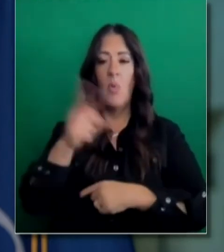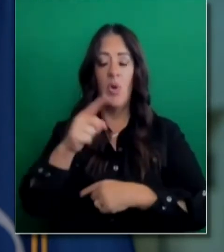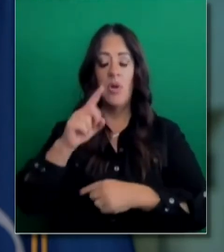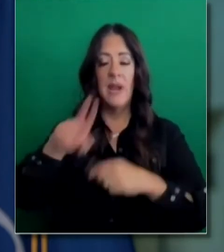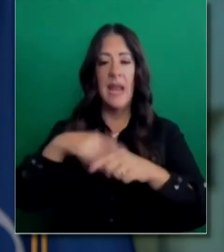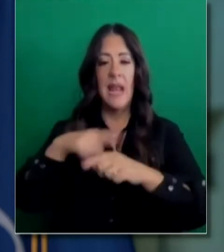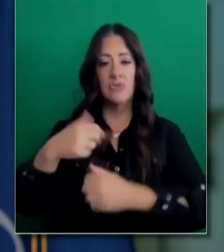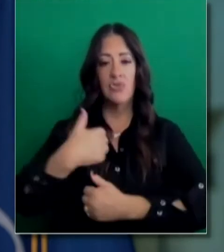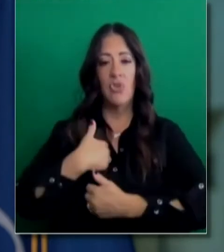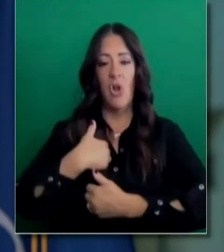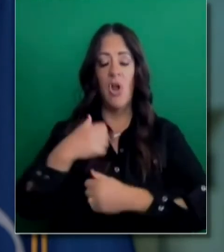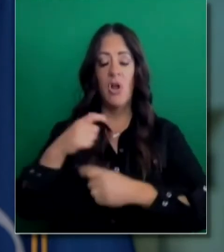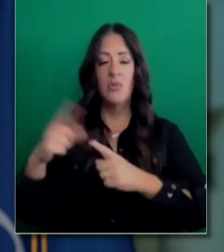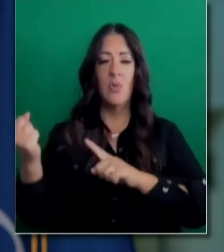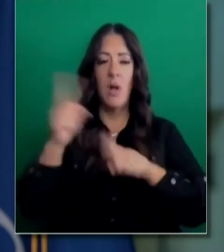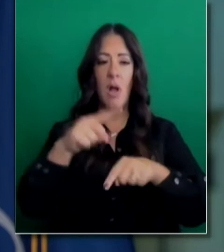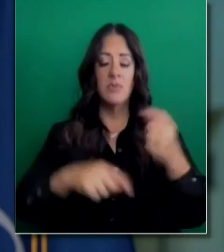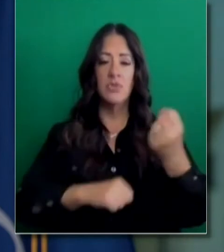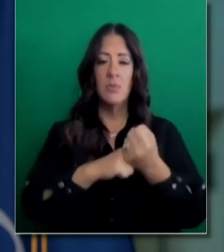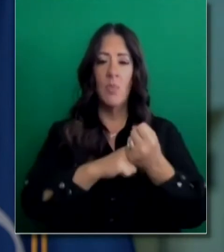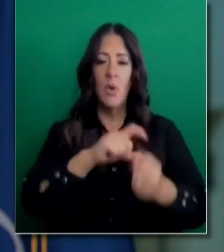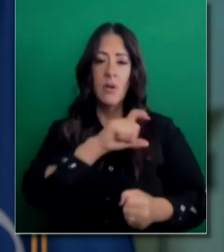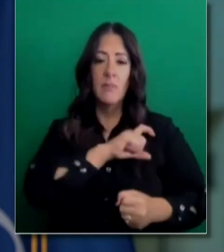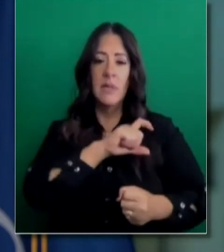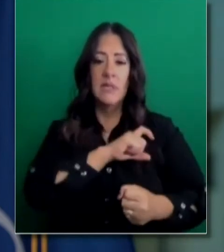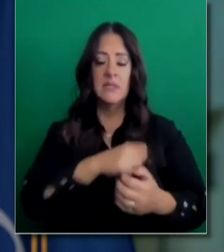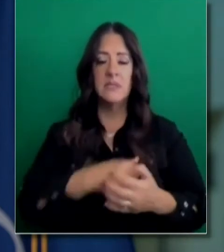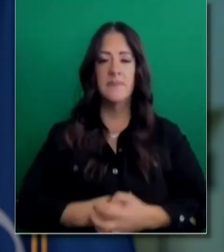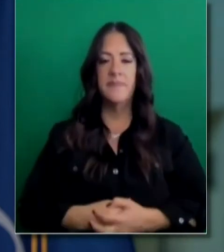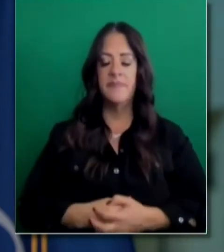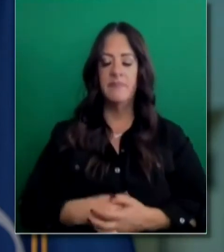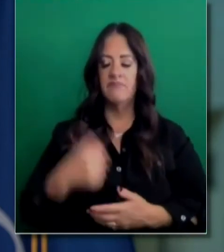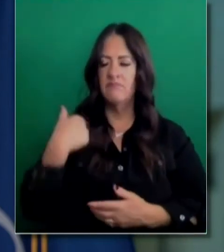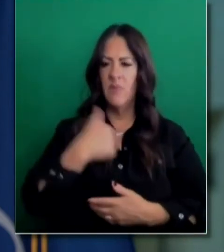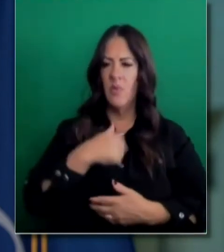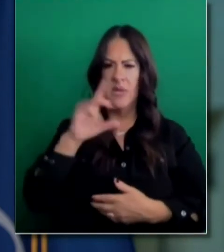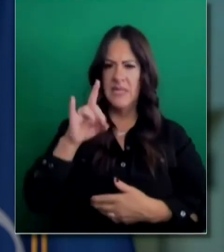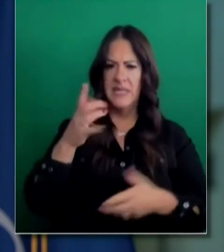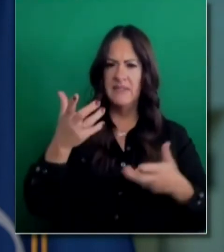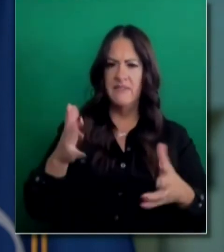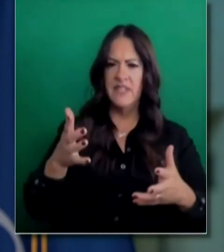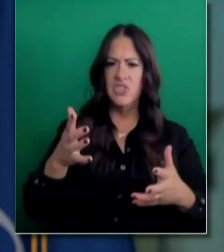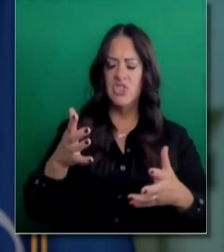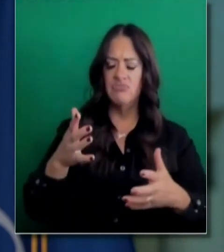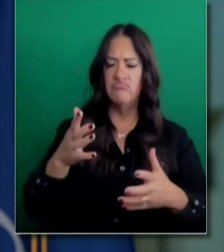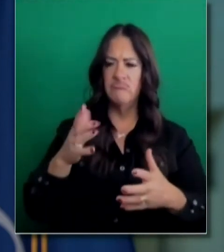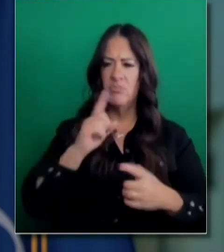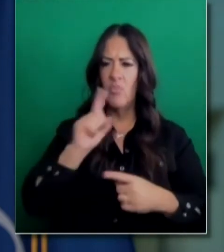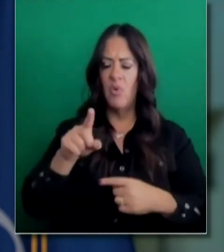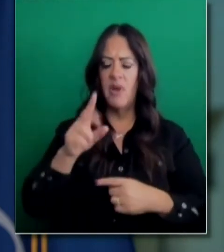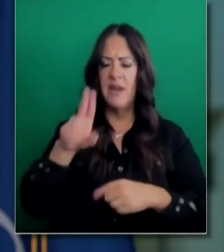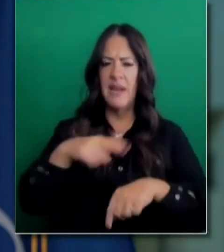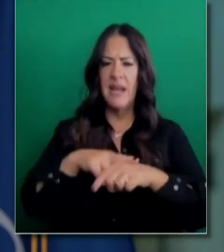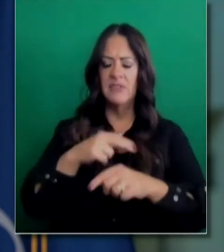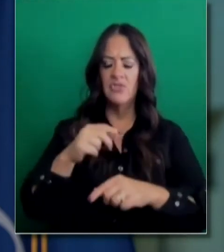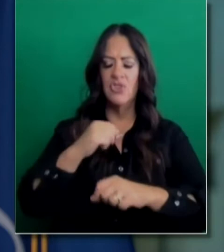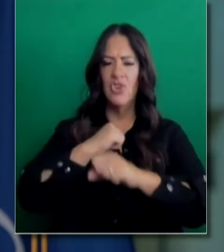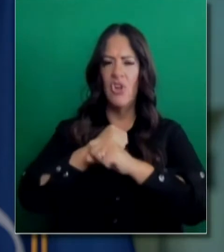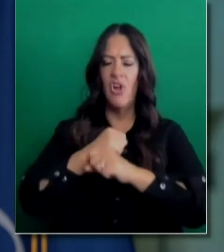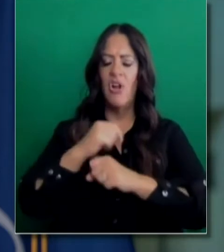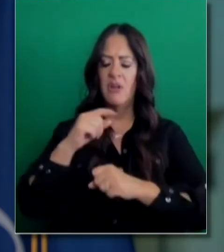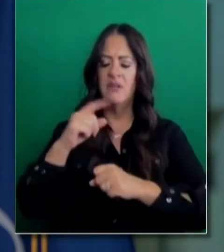as needed on the latter, and the answer is pretty self-evident for anyone who's been around the Capitol, that everybody is